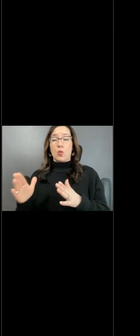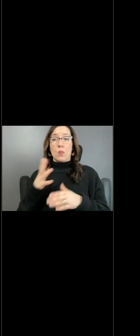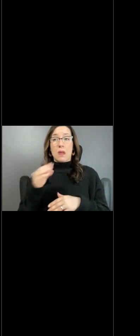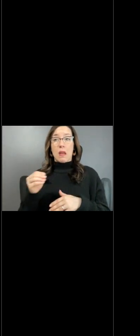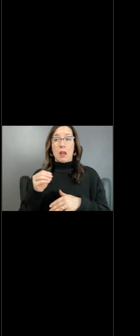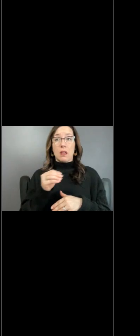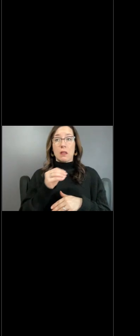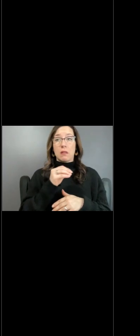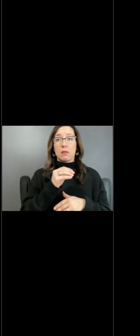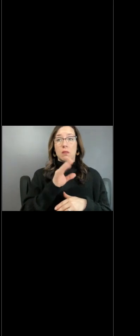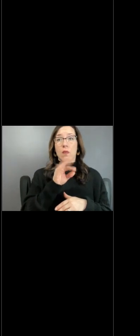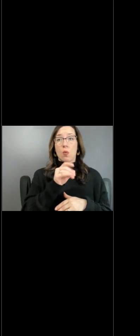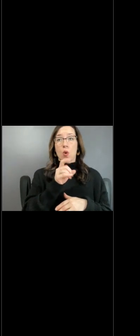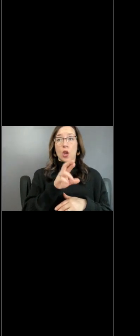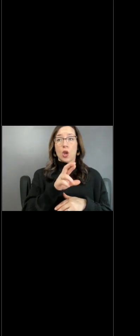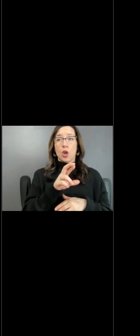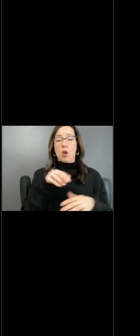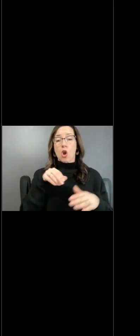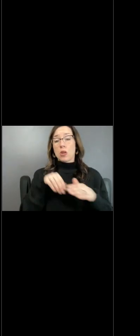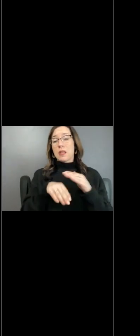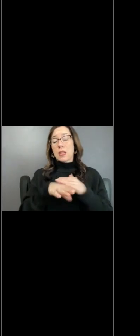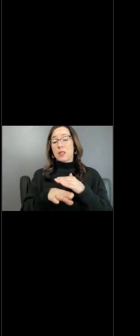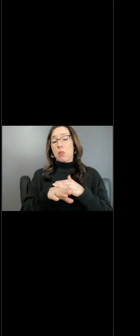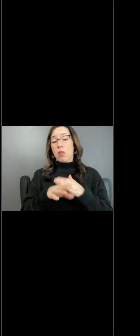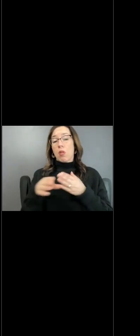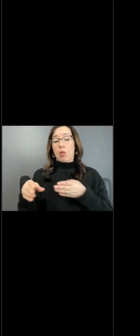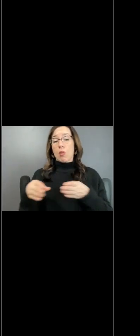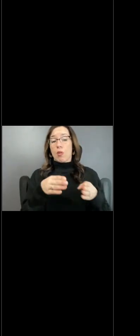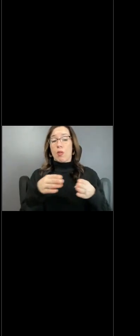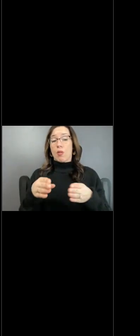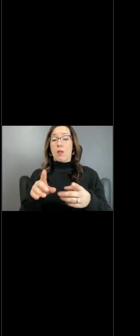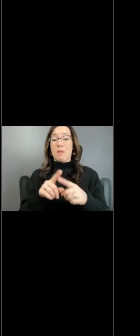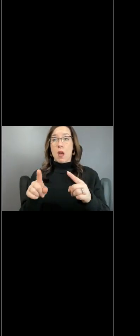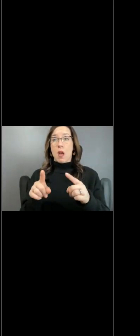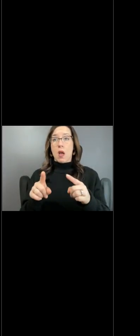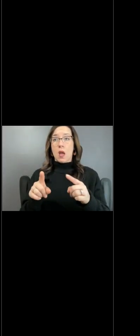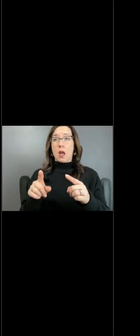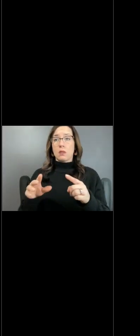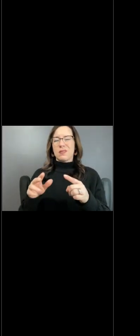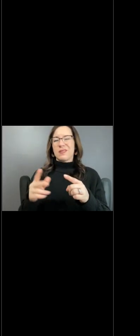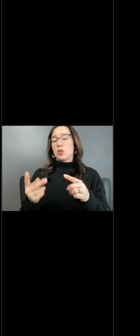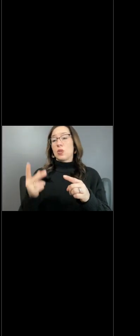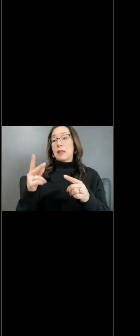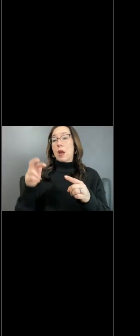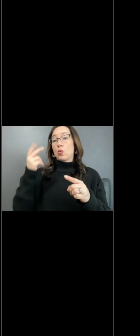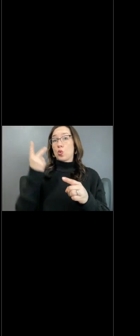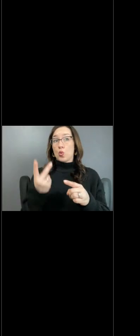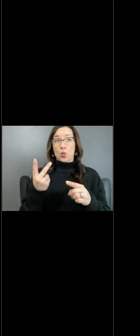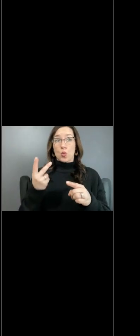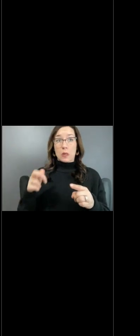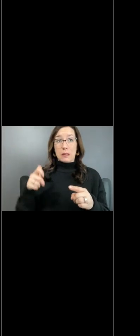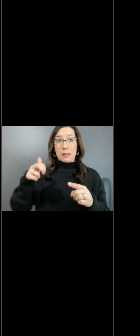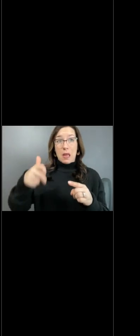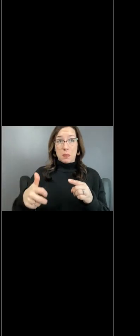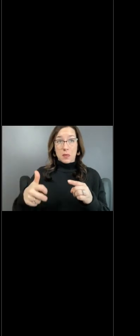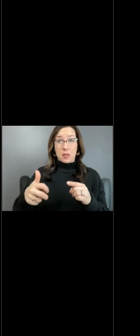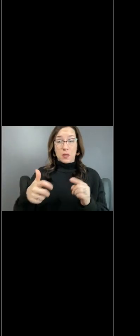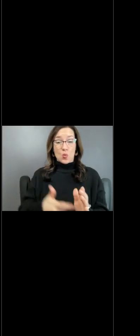route and the remainder of the unit down 2 steps required to